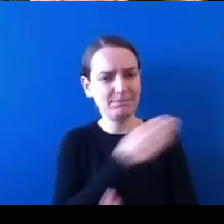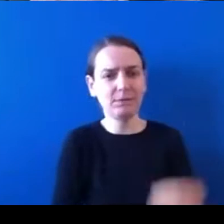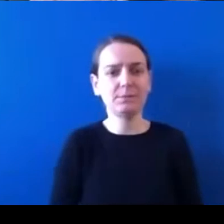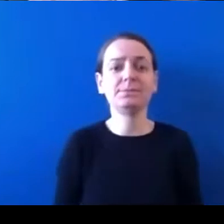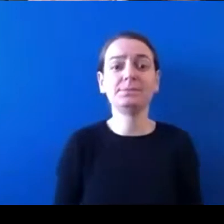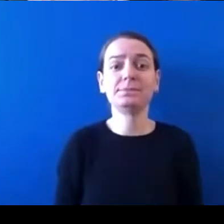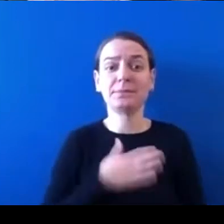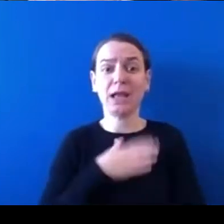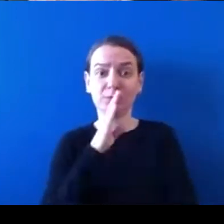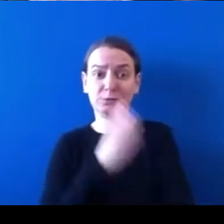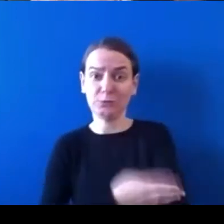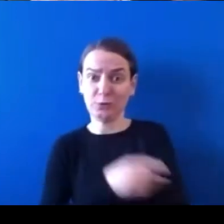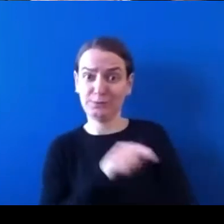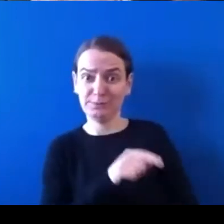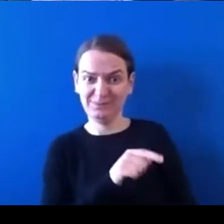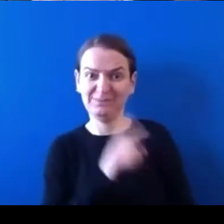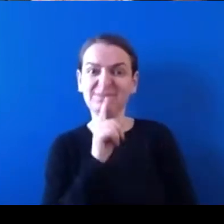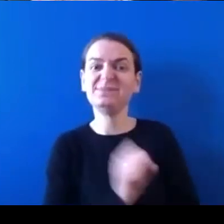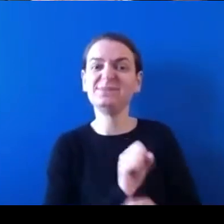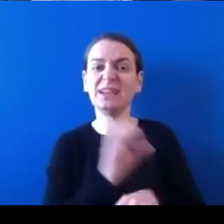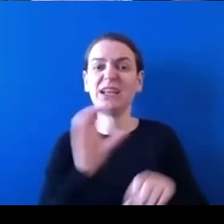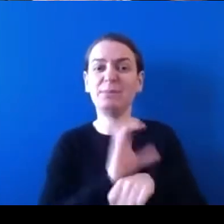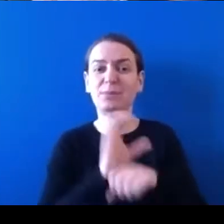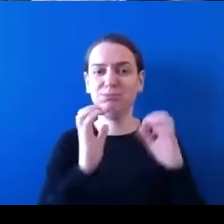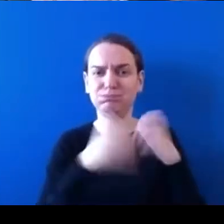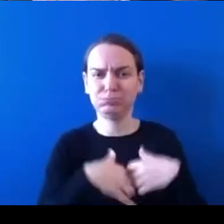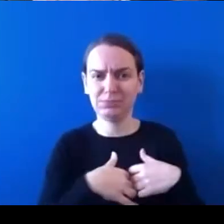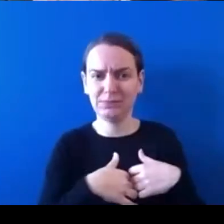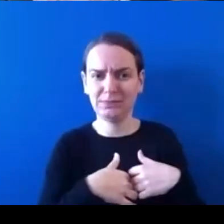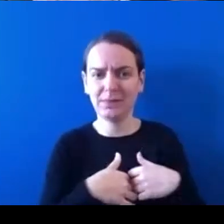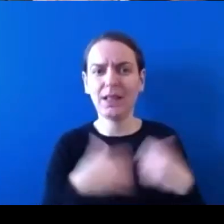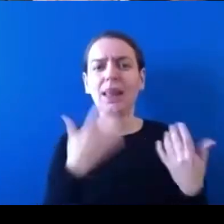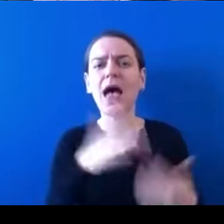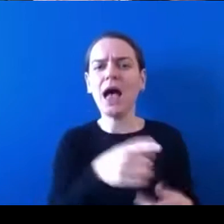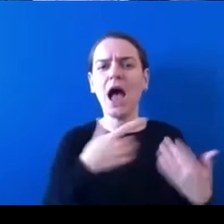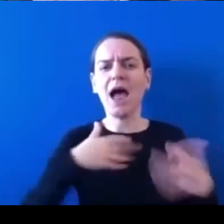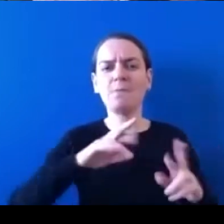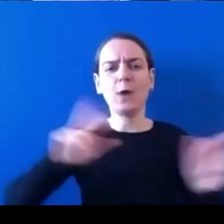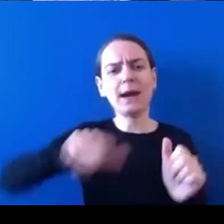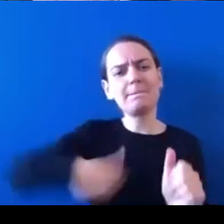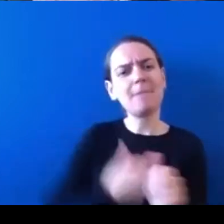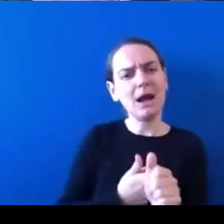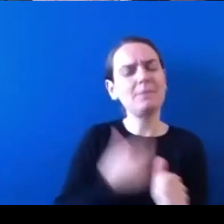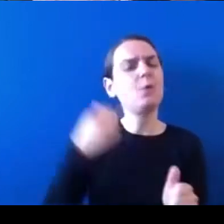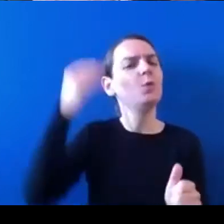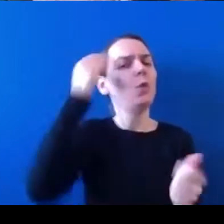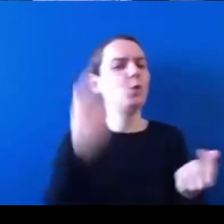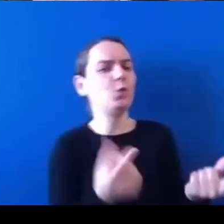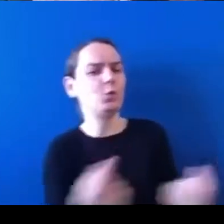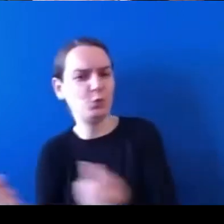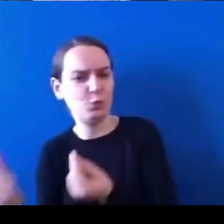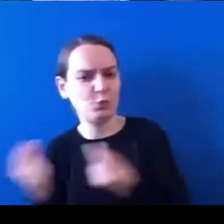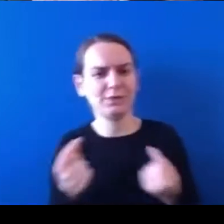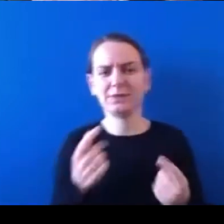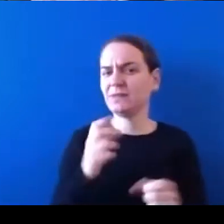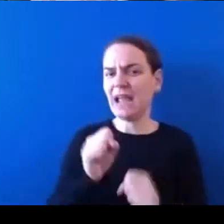able to use to get her paper in that was due the next day. It will not work at the worst possible time,